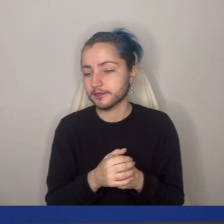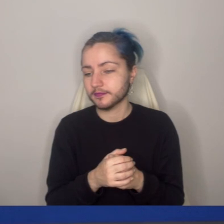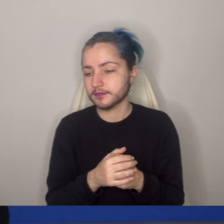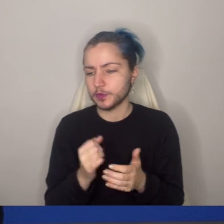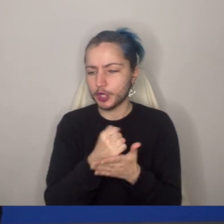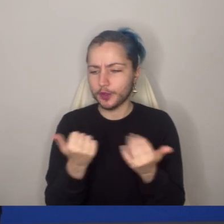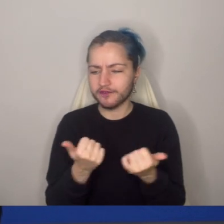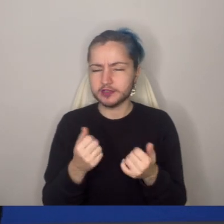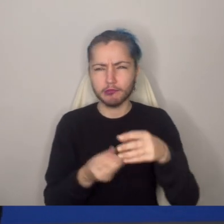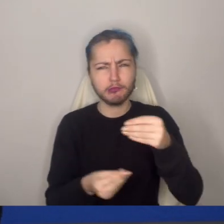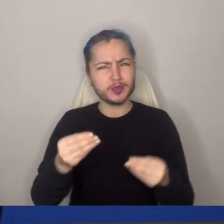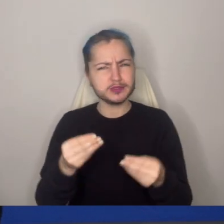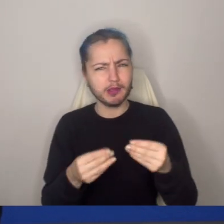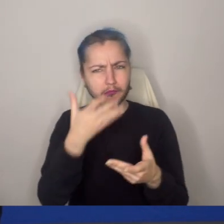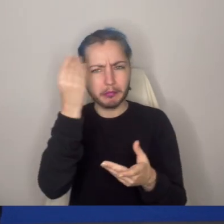I say? This way.